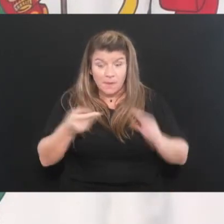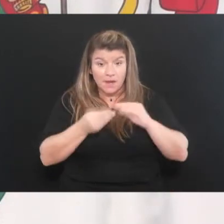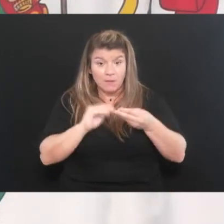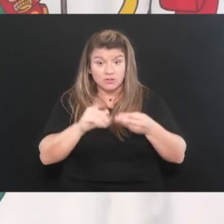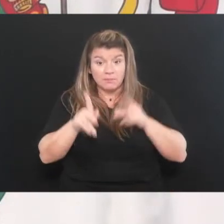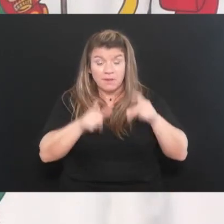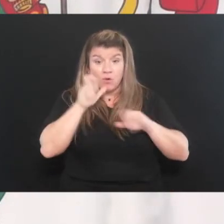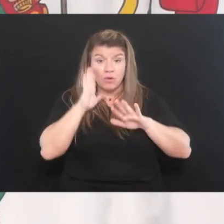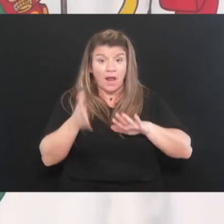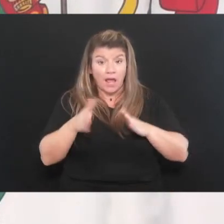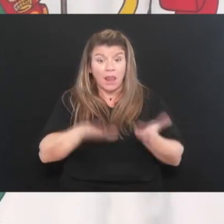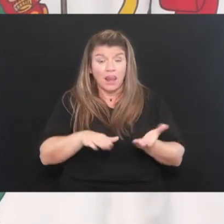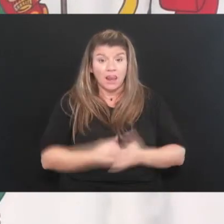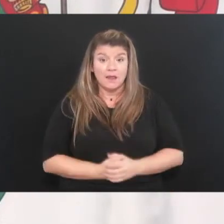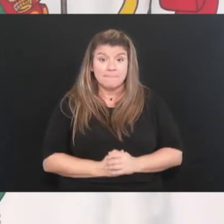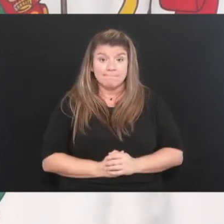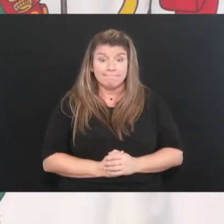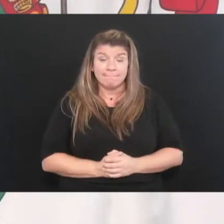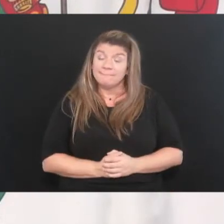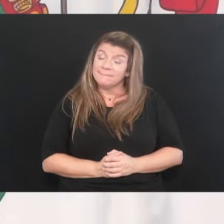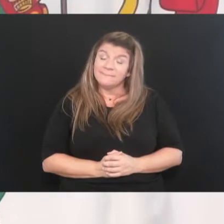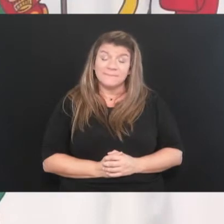die. So,